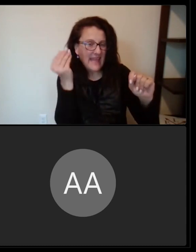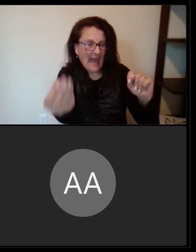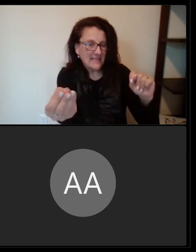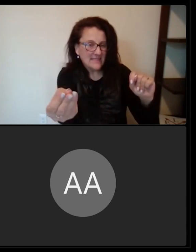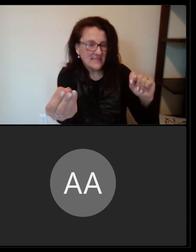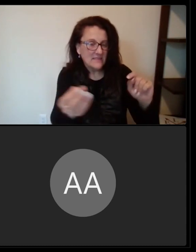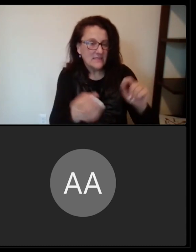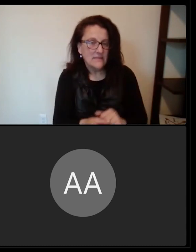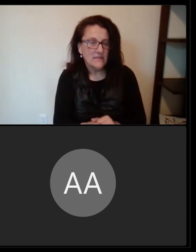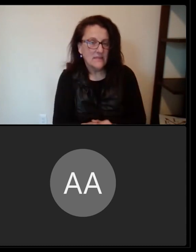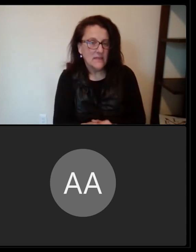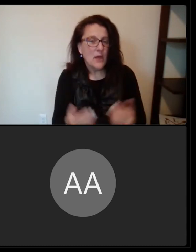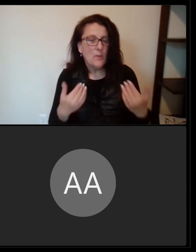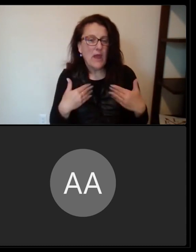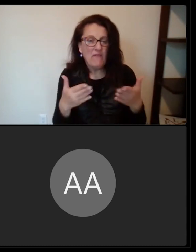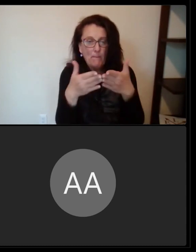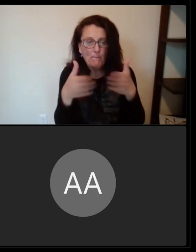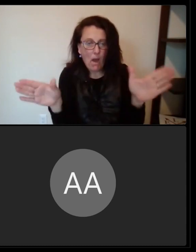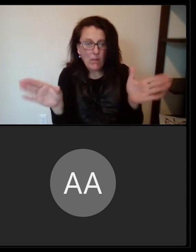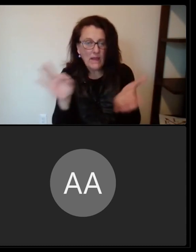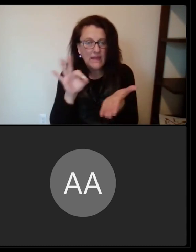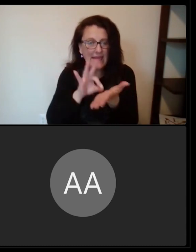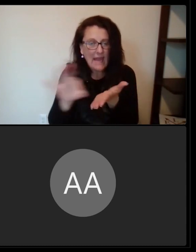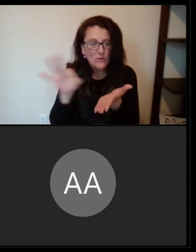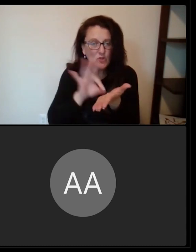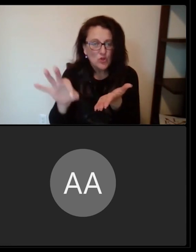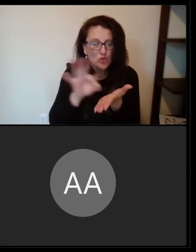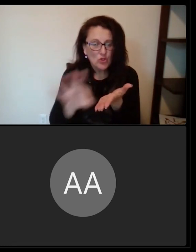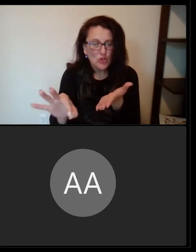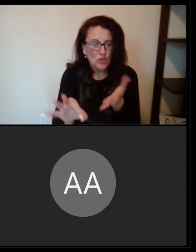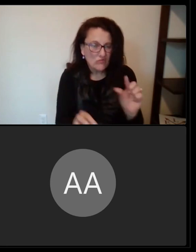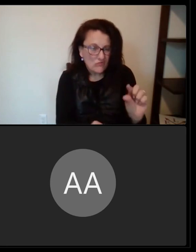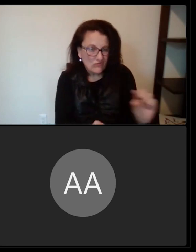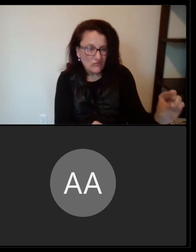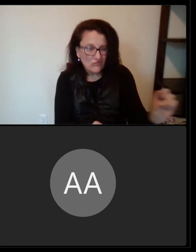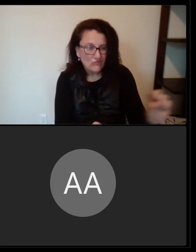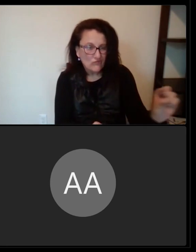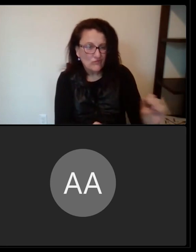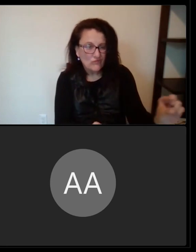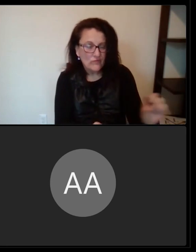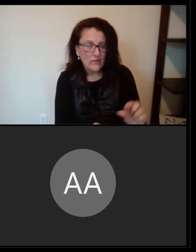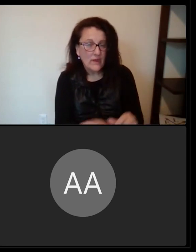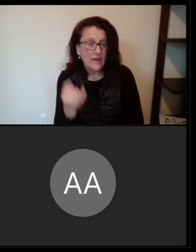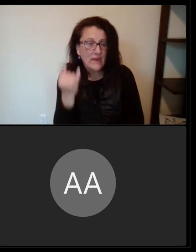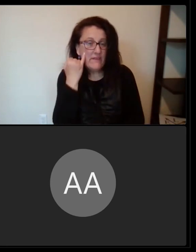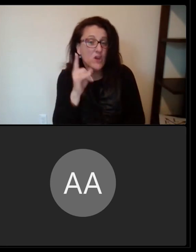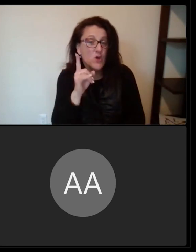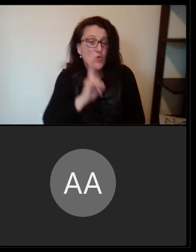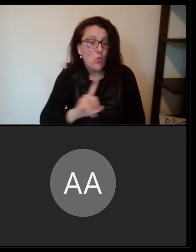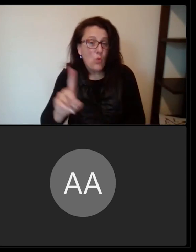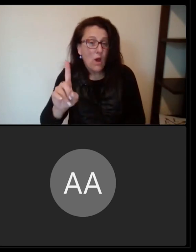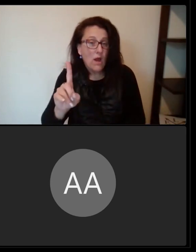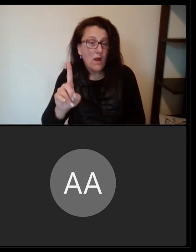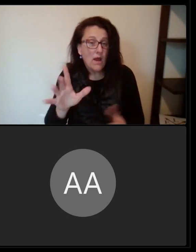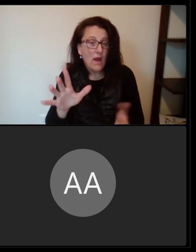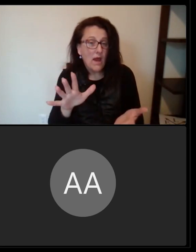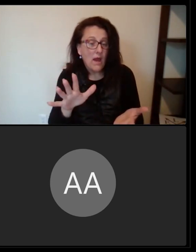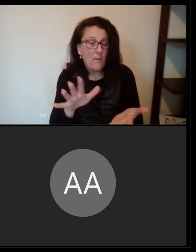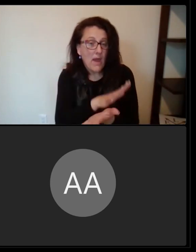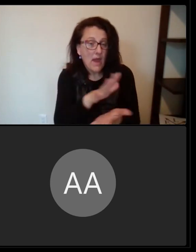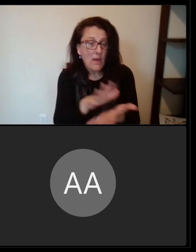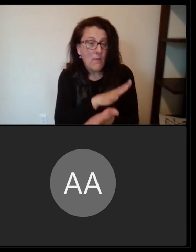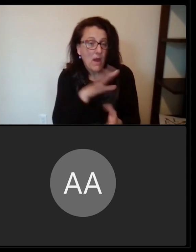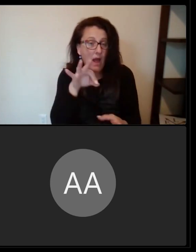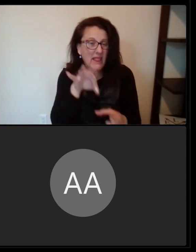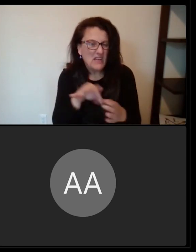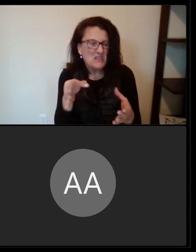But you do have that public counter. In any case, if it's a single page election, which is what